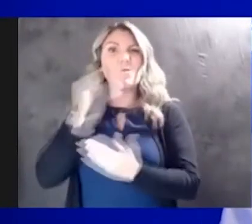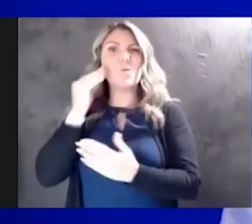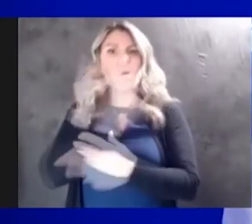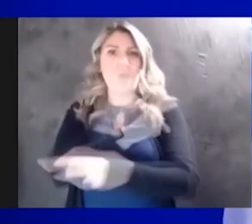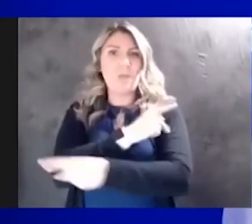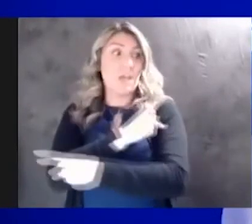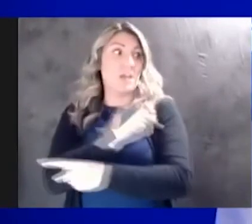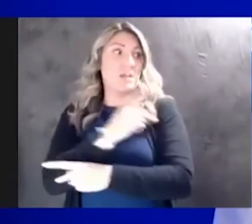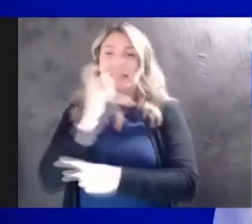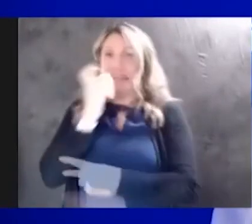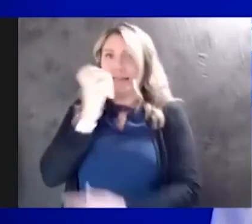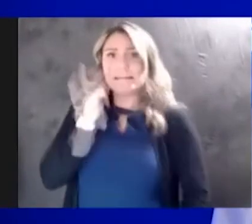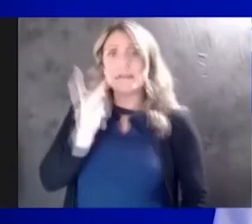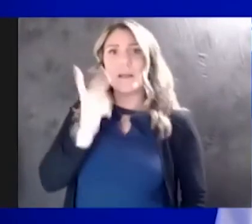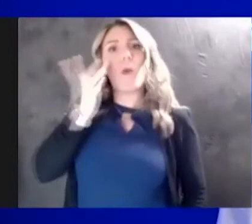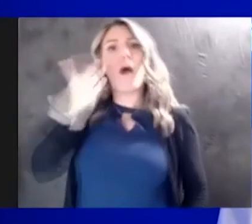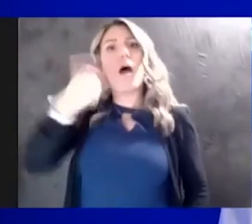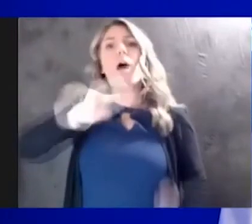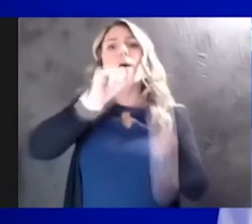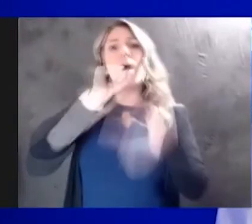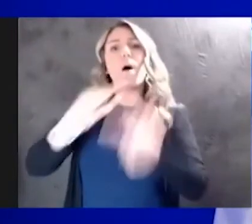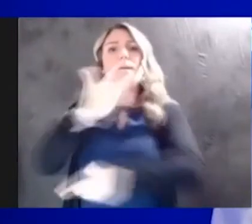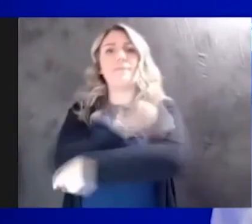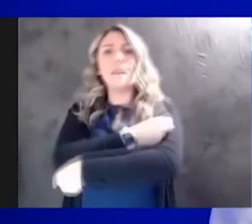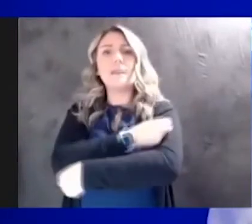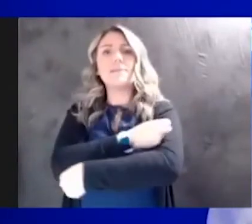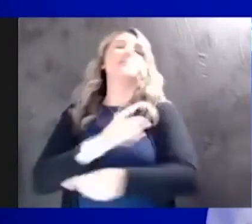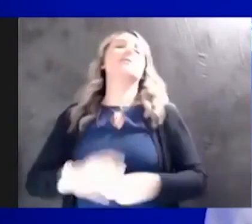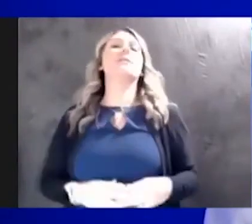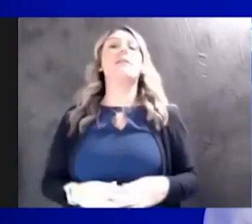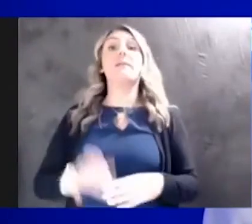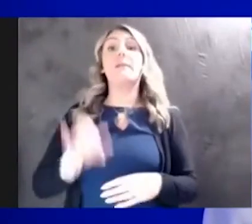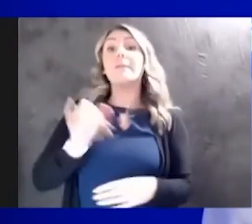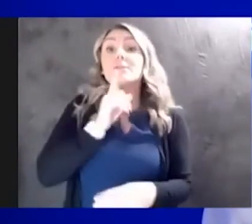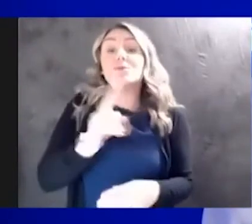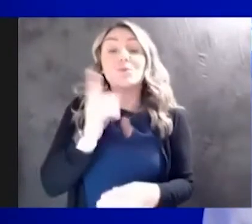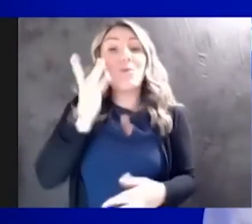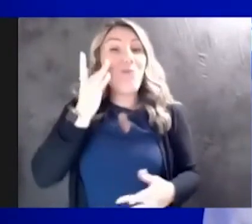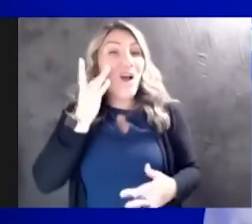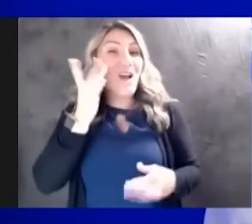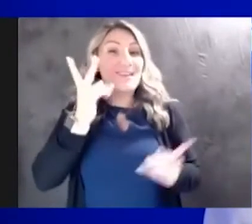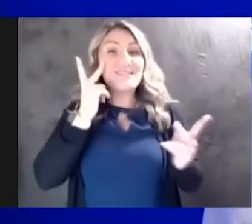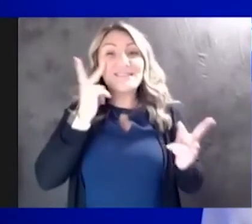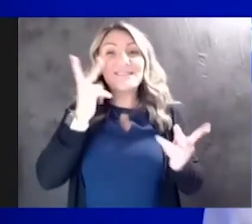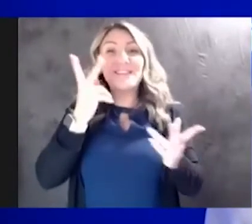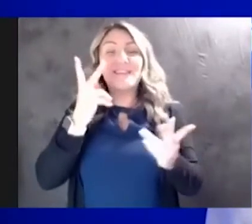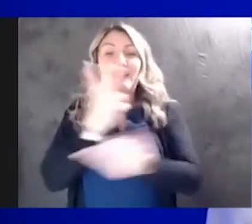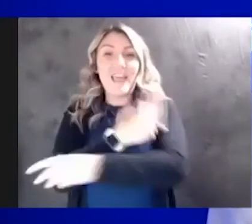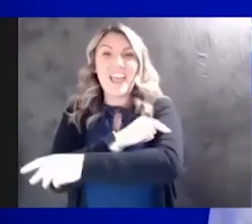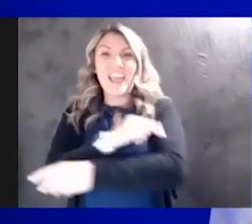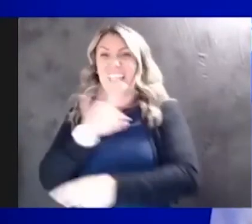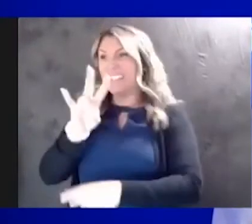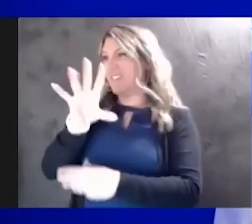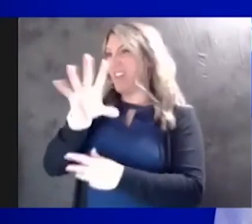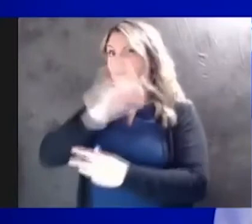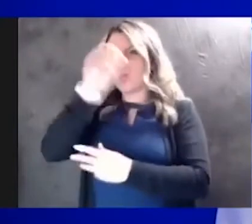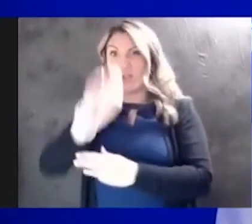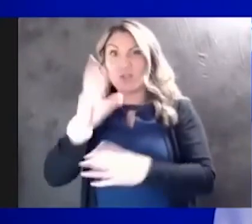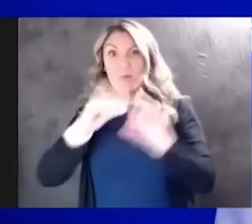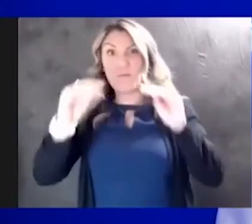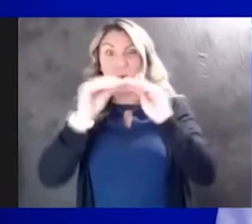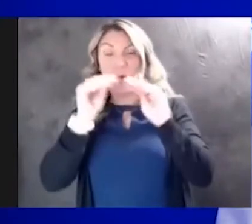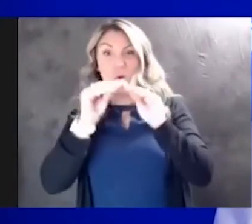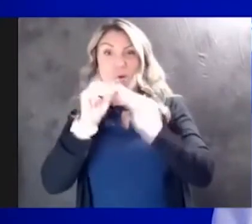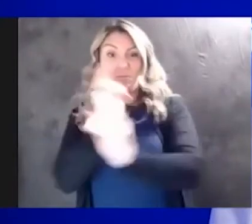are vaccinated. So, and that is true because what we are seeing in the hospital is 75% or more of our patients in the hospital